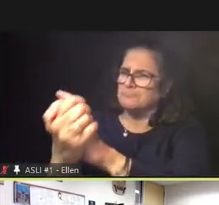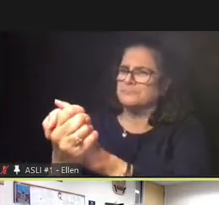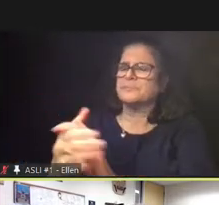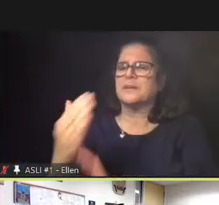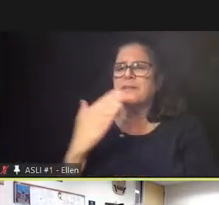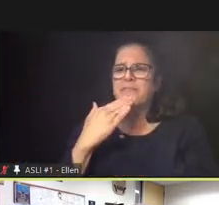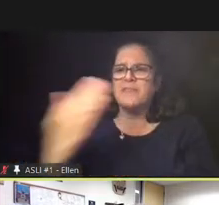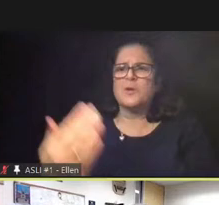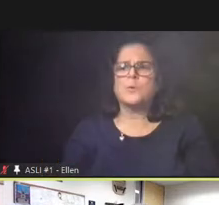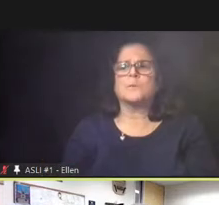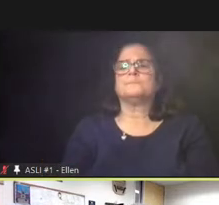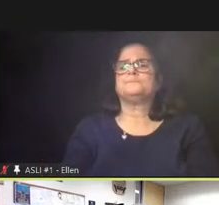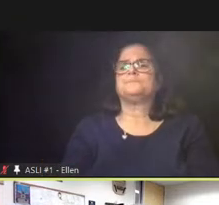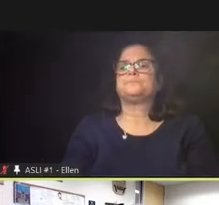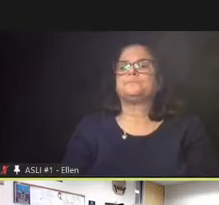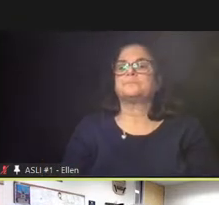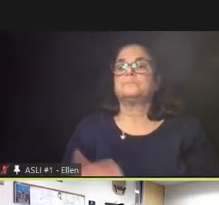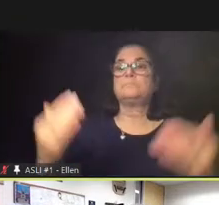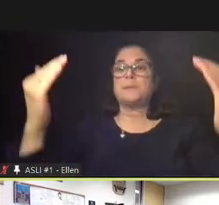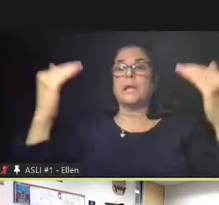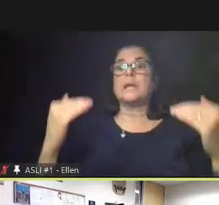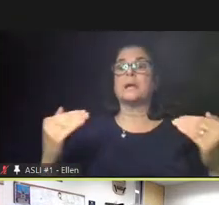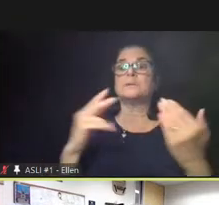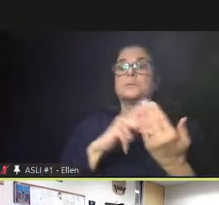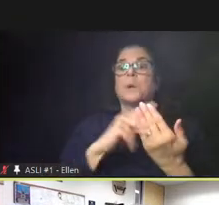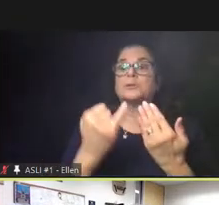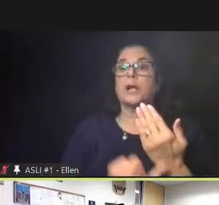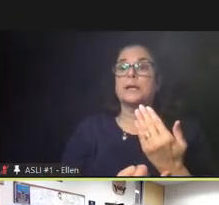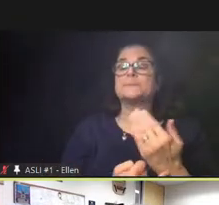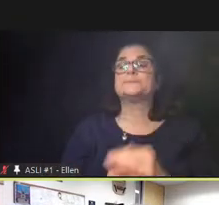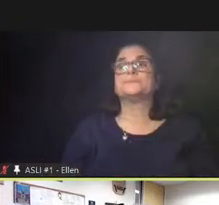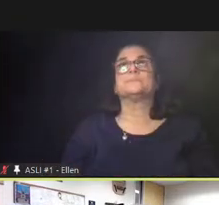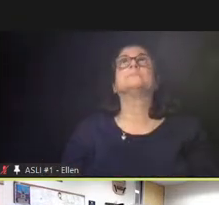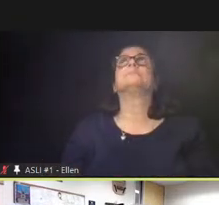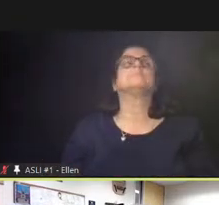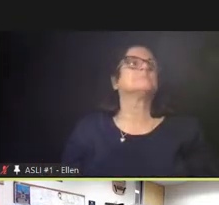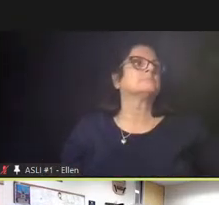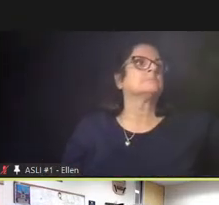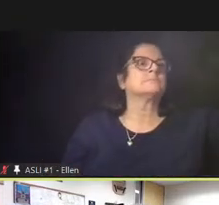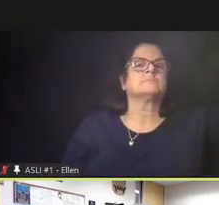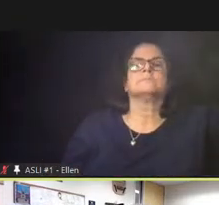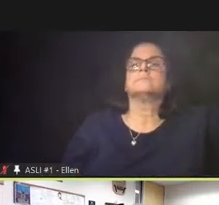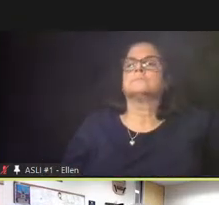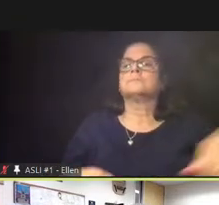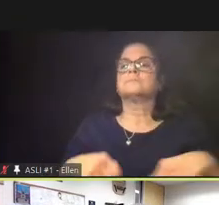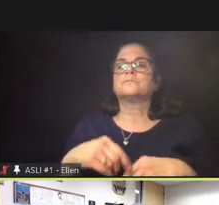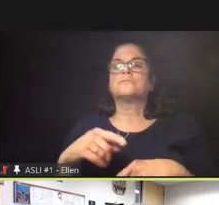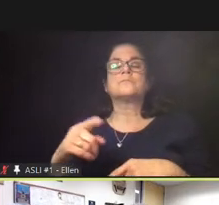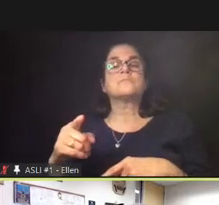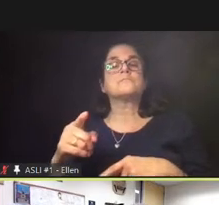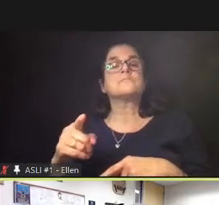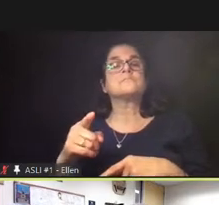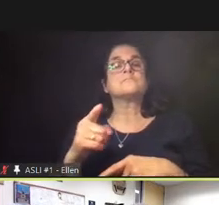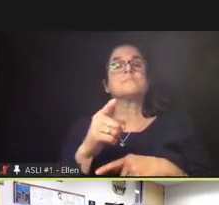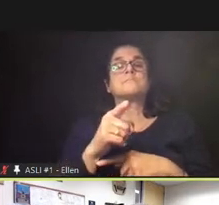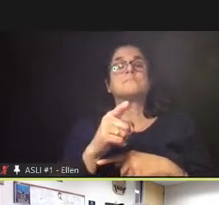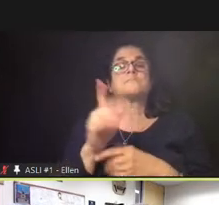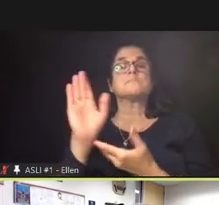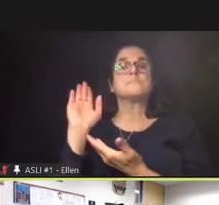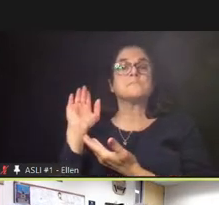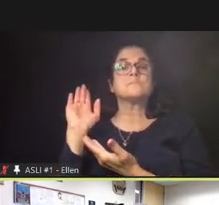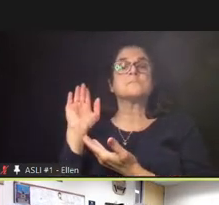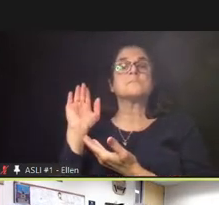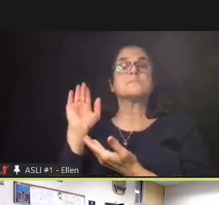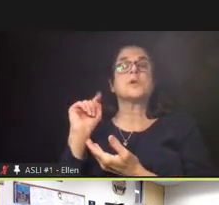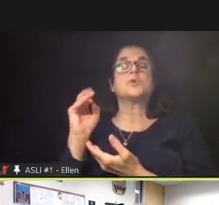thanks. On to our next project. So this is our traction power upgrades between Kedville Edmonds and Sacramento Substation. I'm also pleased to